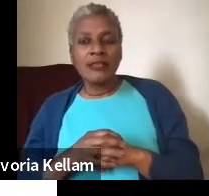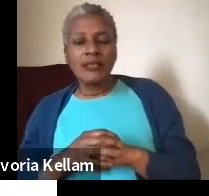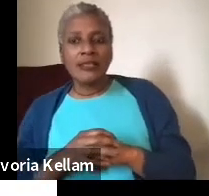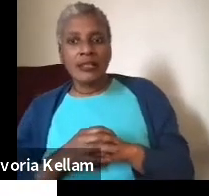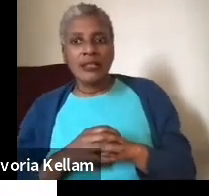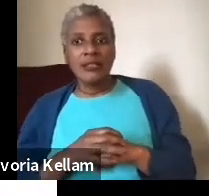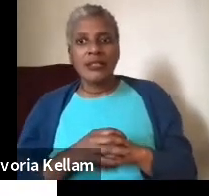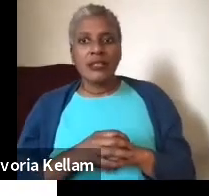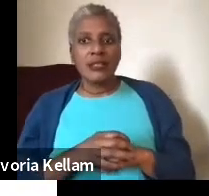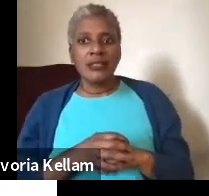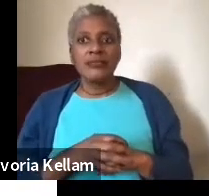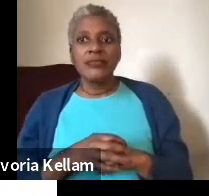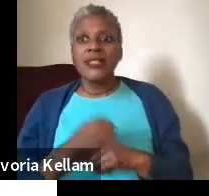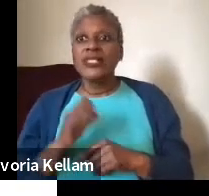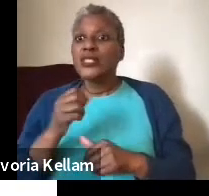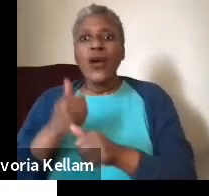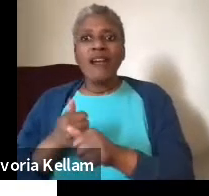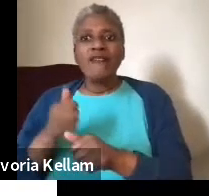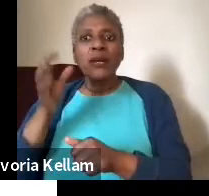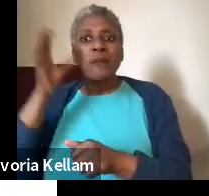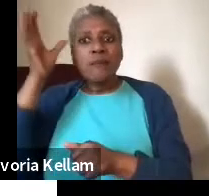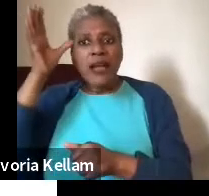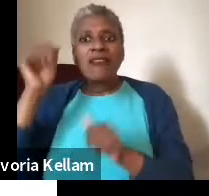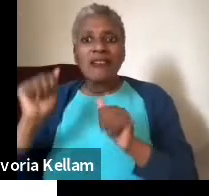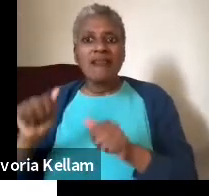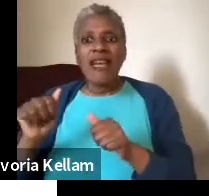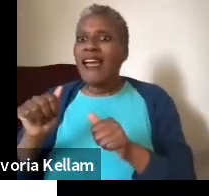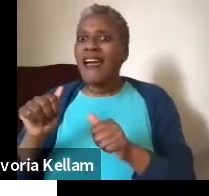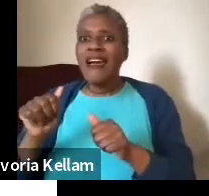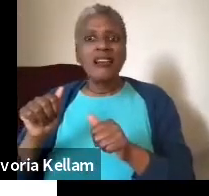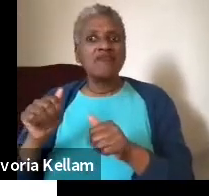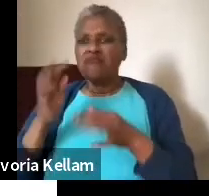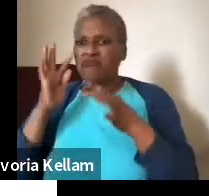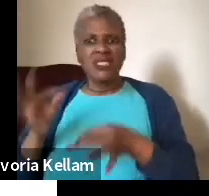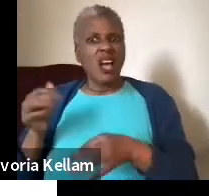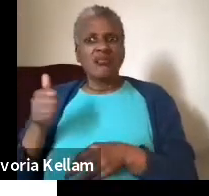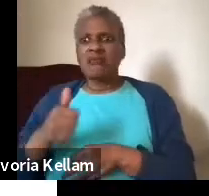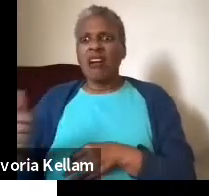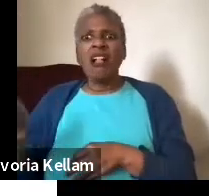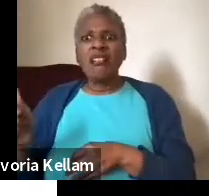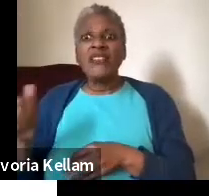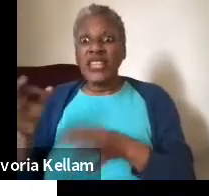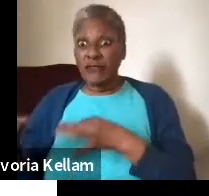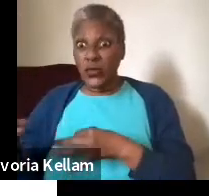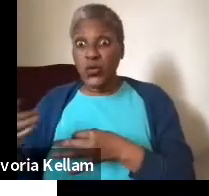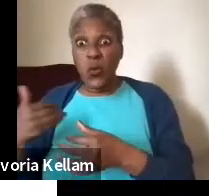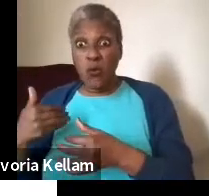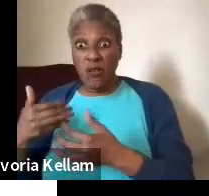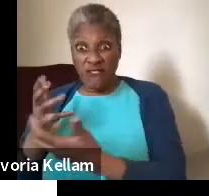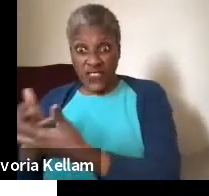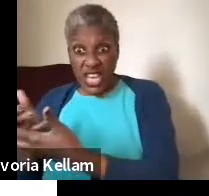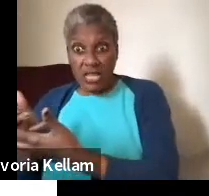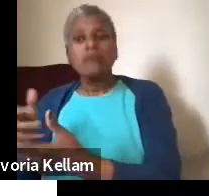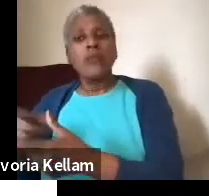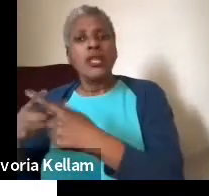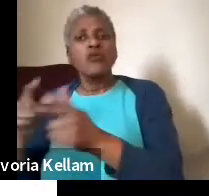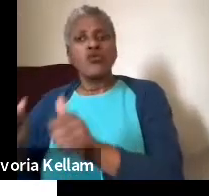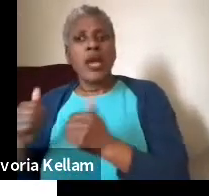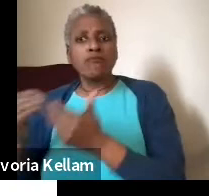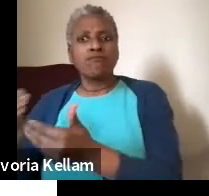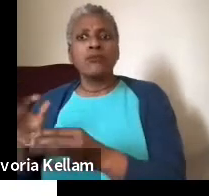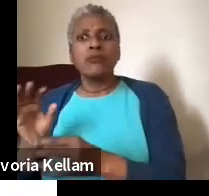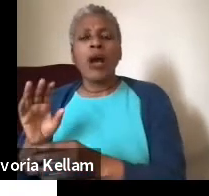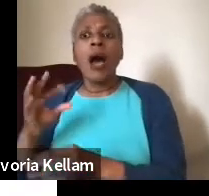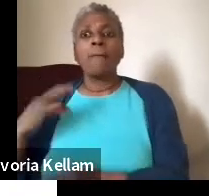is eligible to apply to as many councils that represent their students, and both parents of a student can